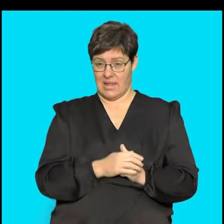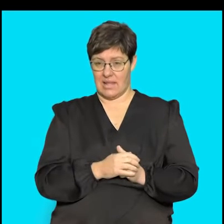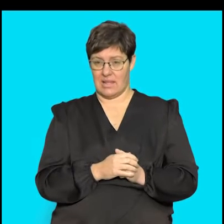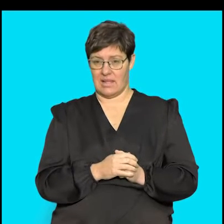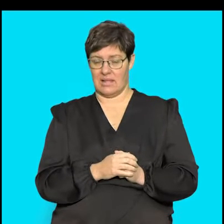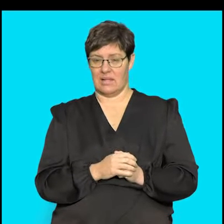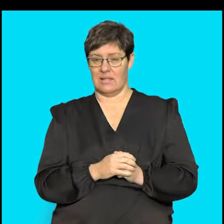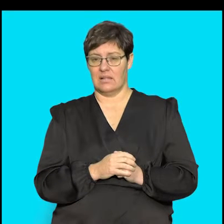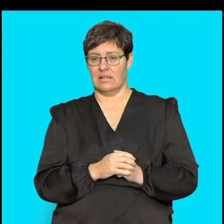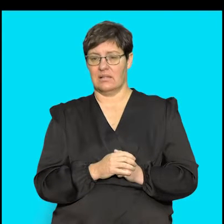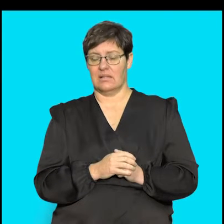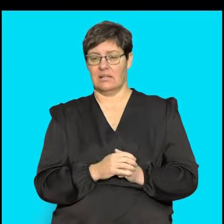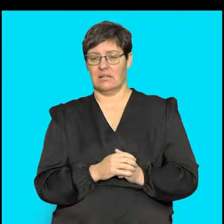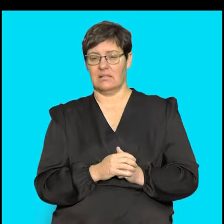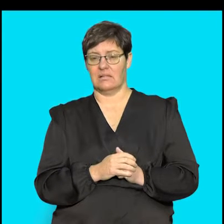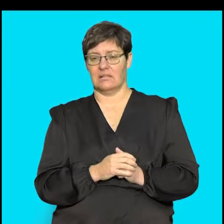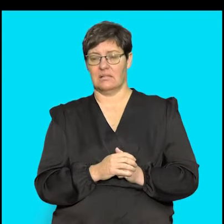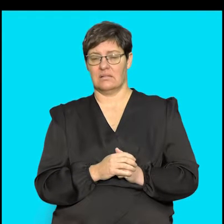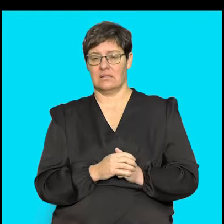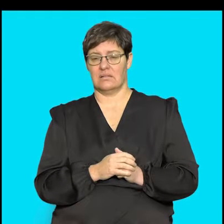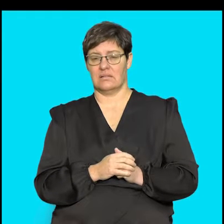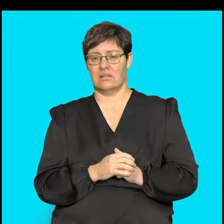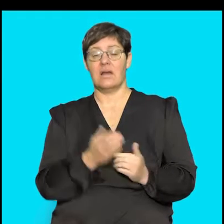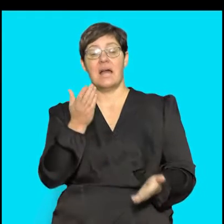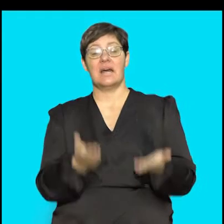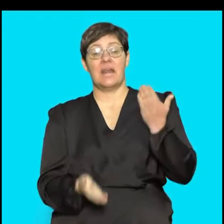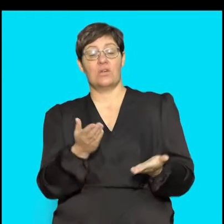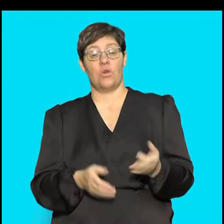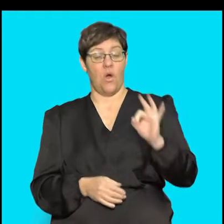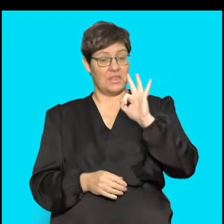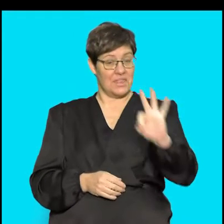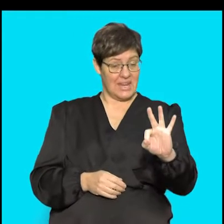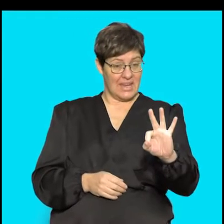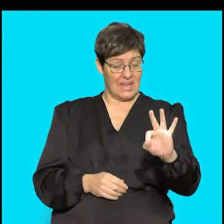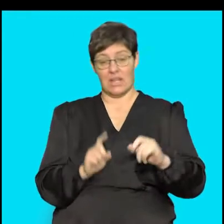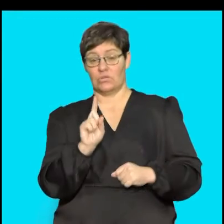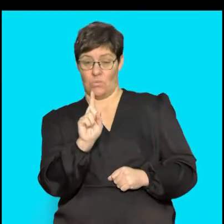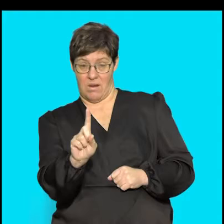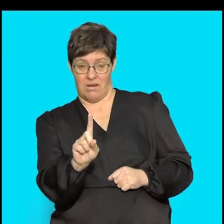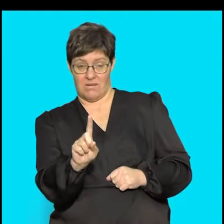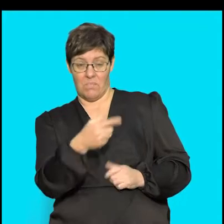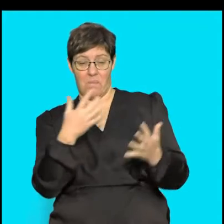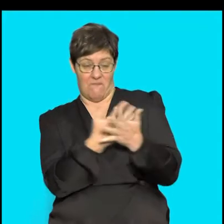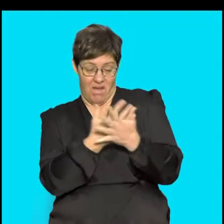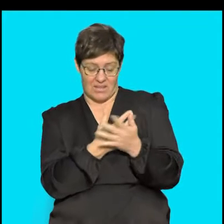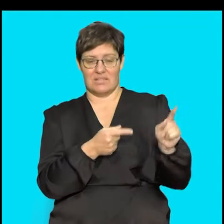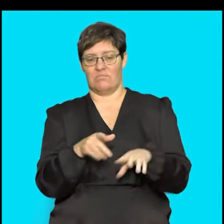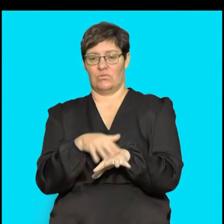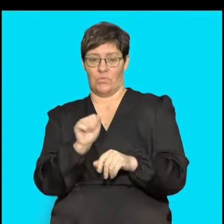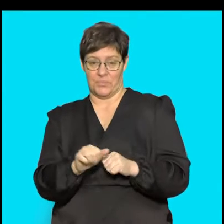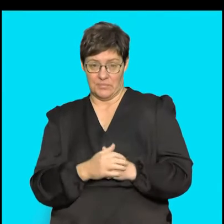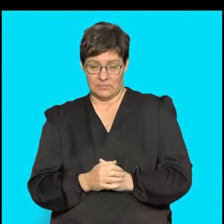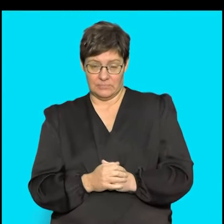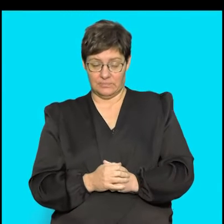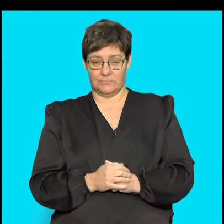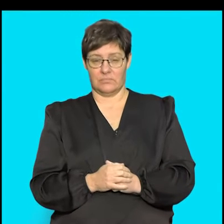for that is they react in the ratio of 3:1.